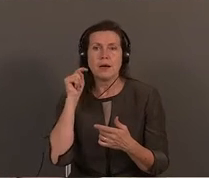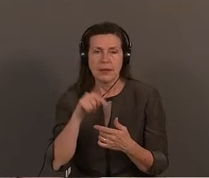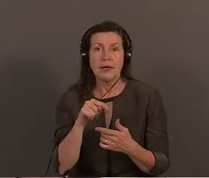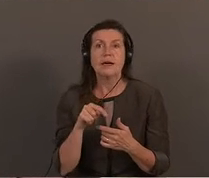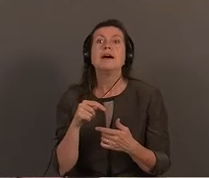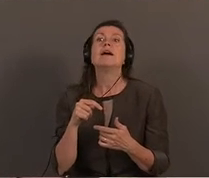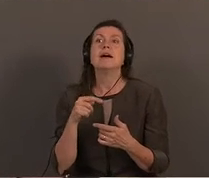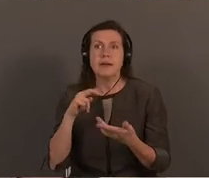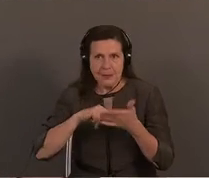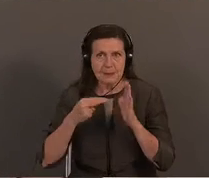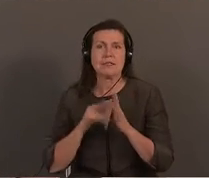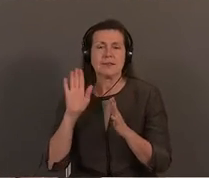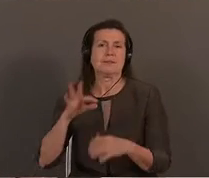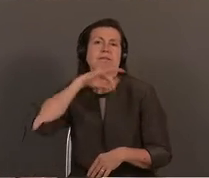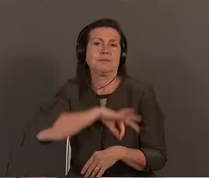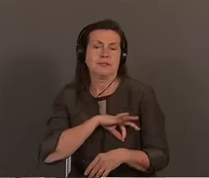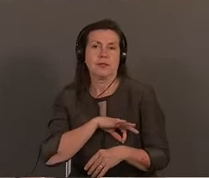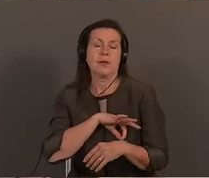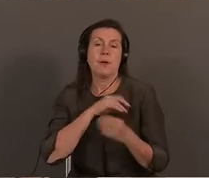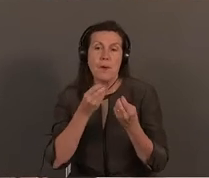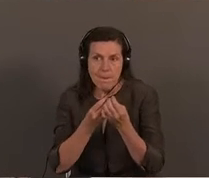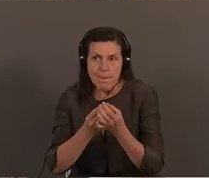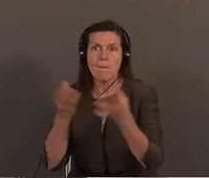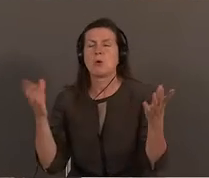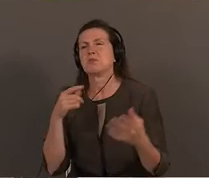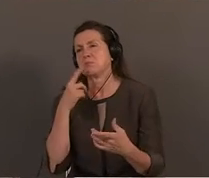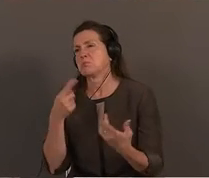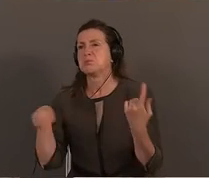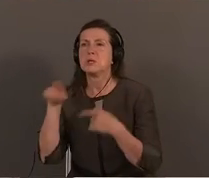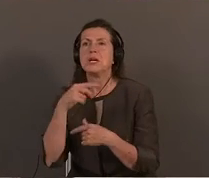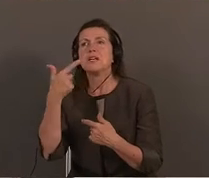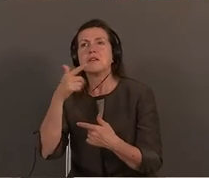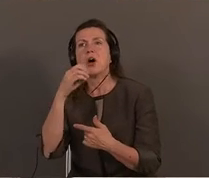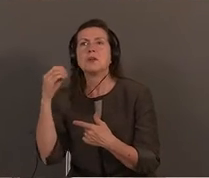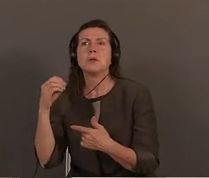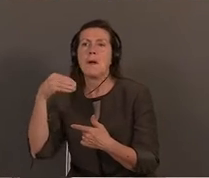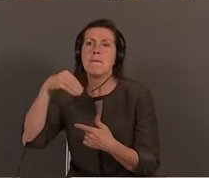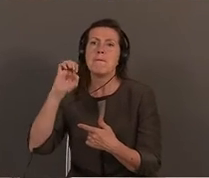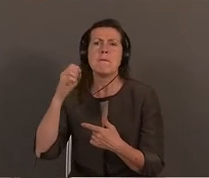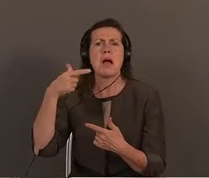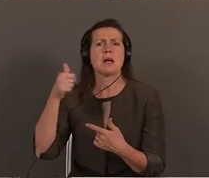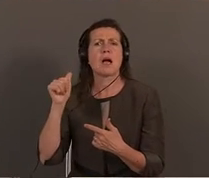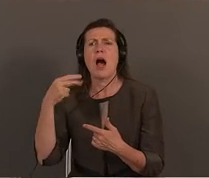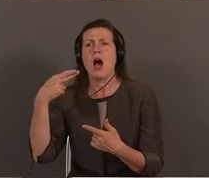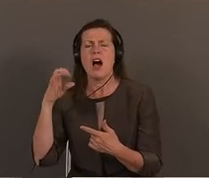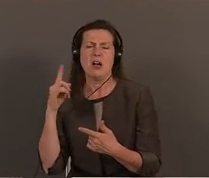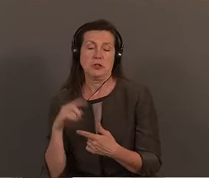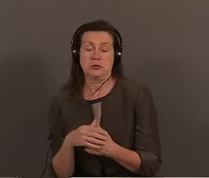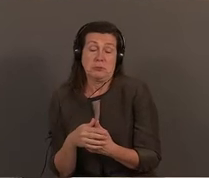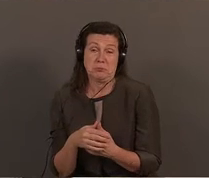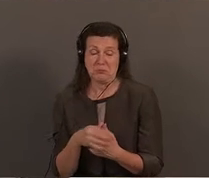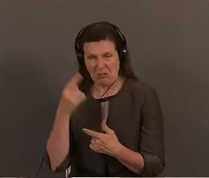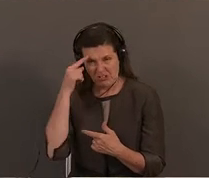benefits. For majority of people, maybe 700 megahertz is not so much sexy topic, but